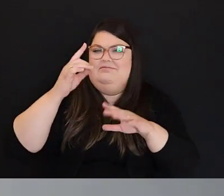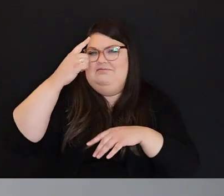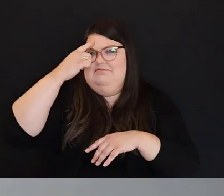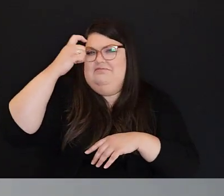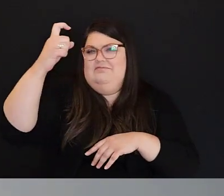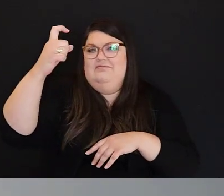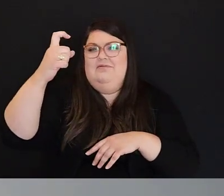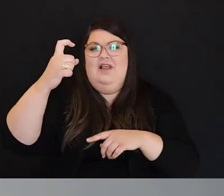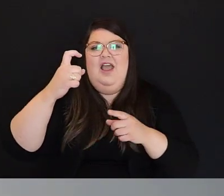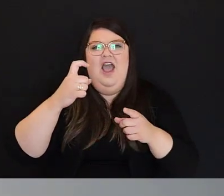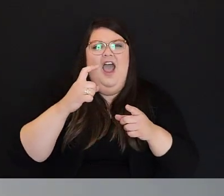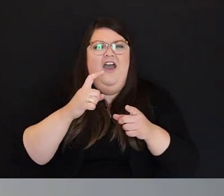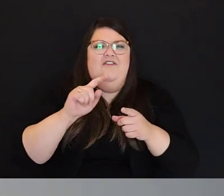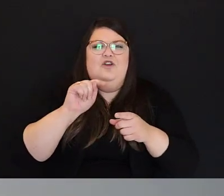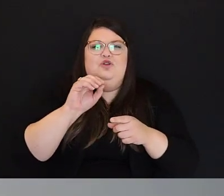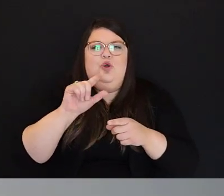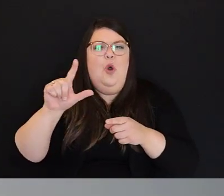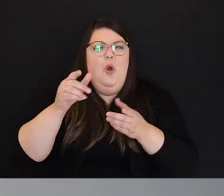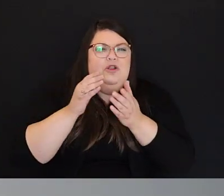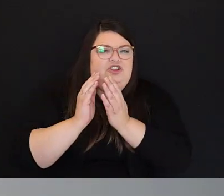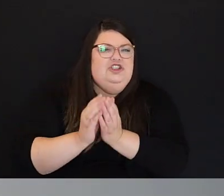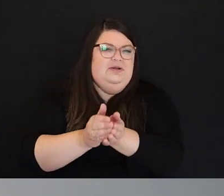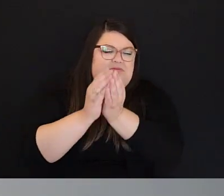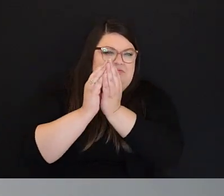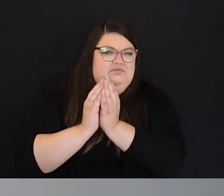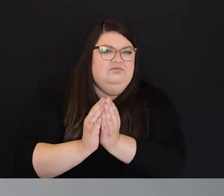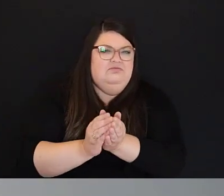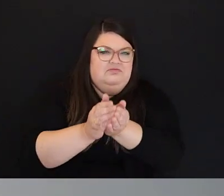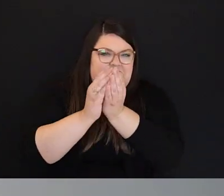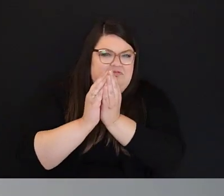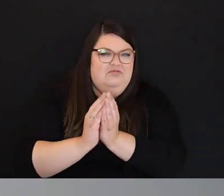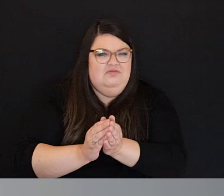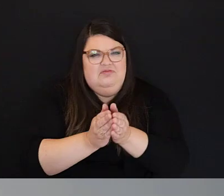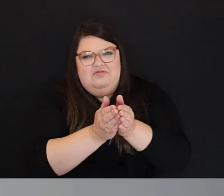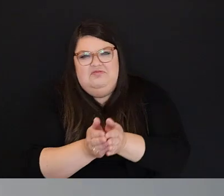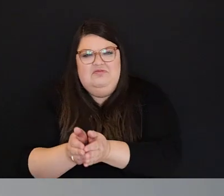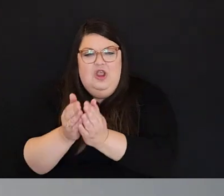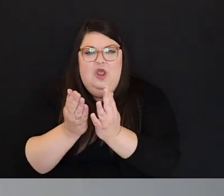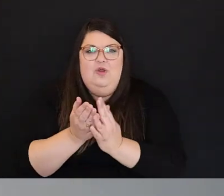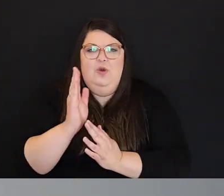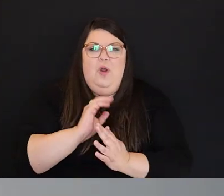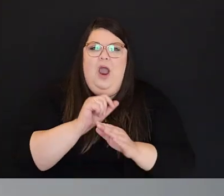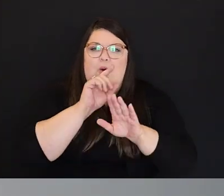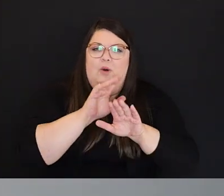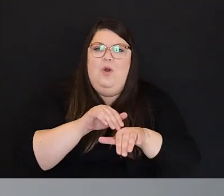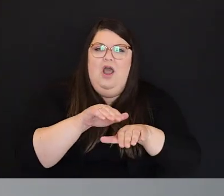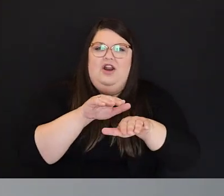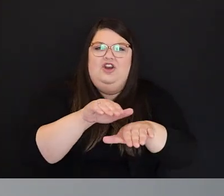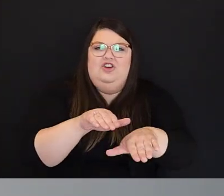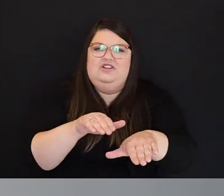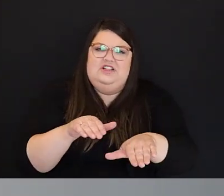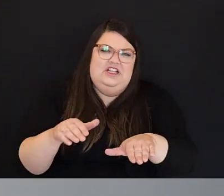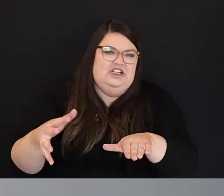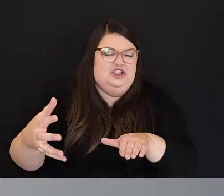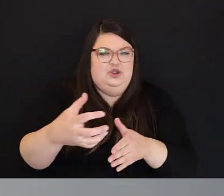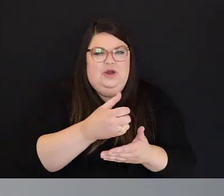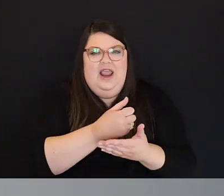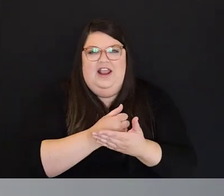ships seizing passage across our waters. Ships that dredge chasms of